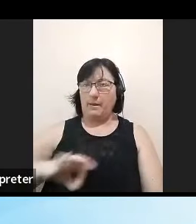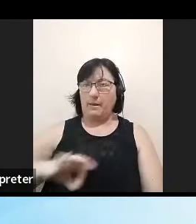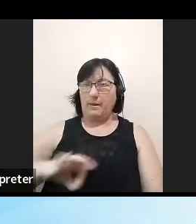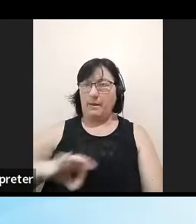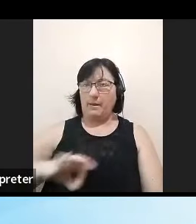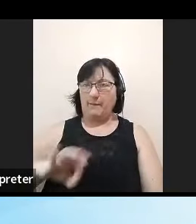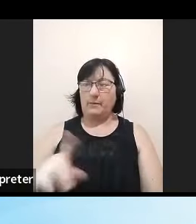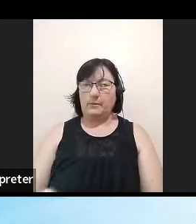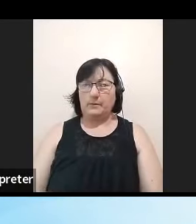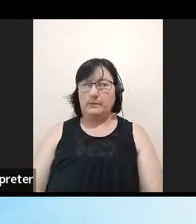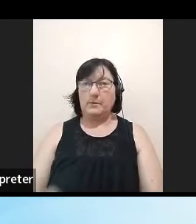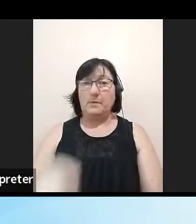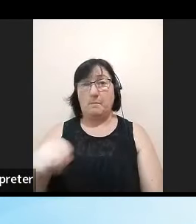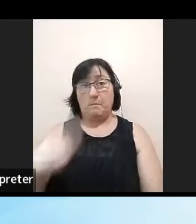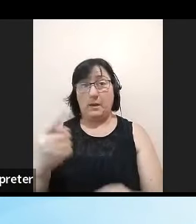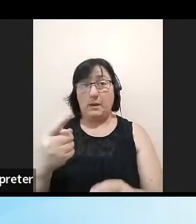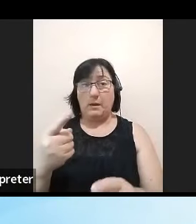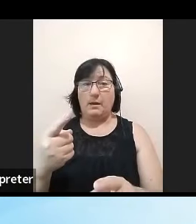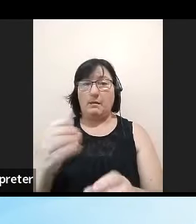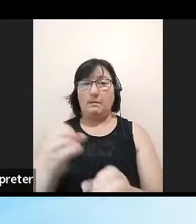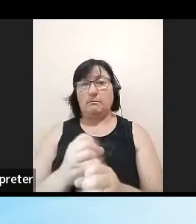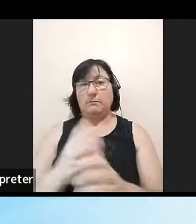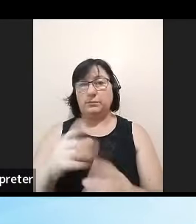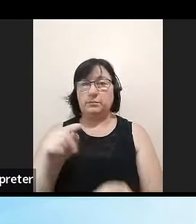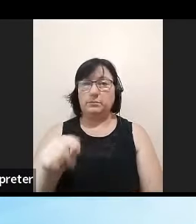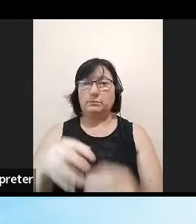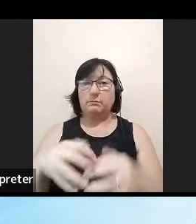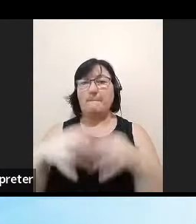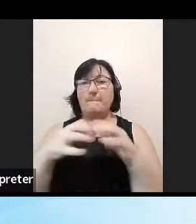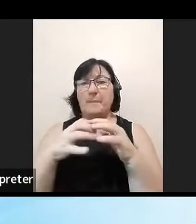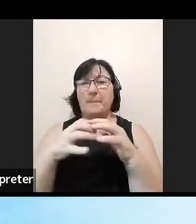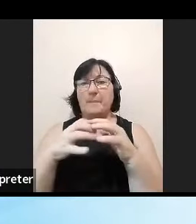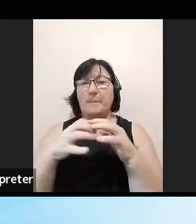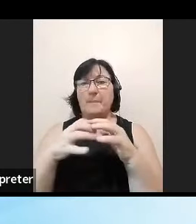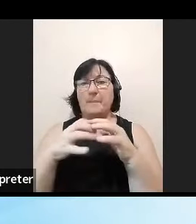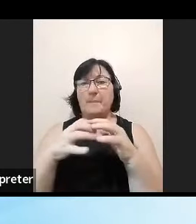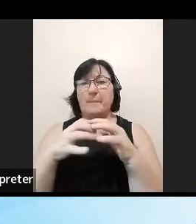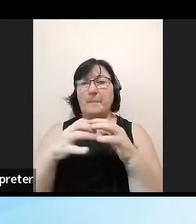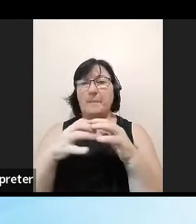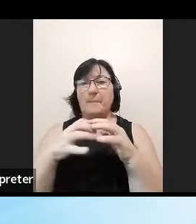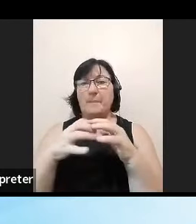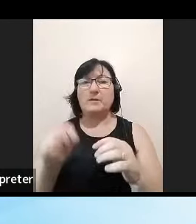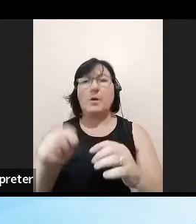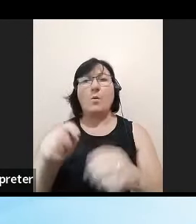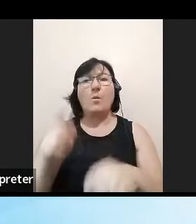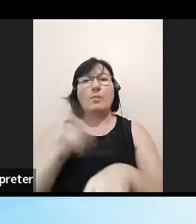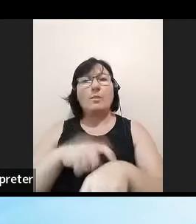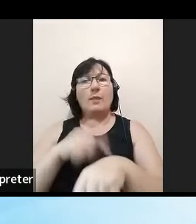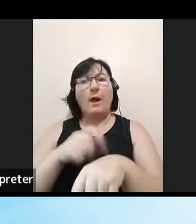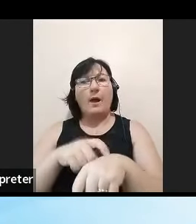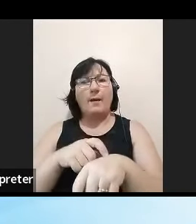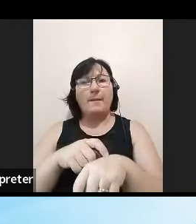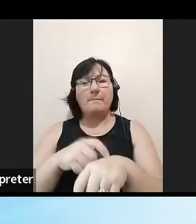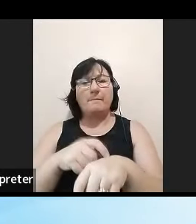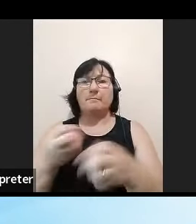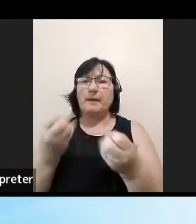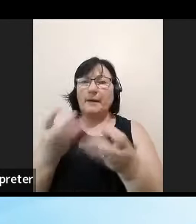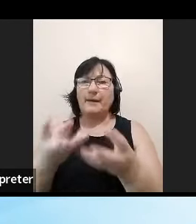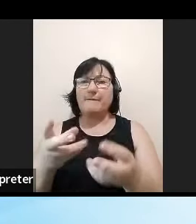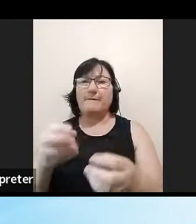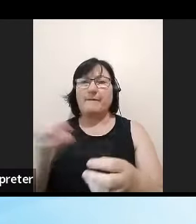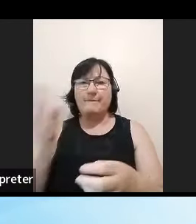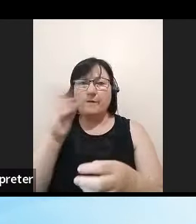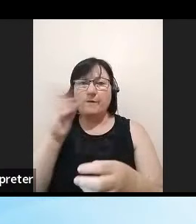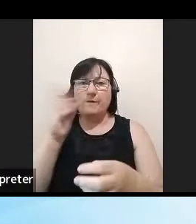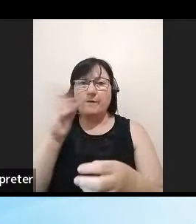seen the reduced or improved turnaround times in terms of finalizing the application. Yes, we acknowledge that